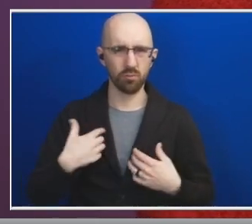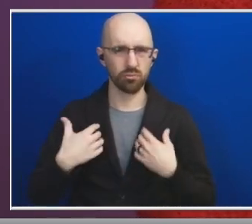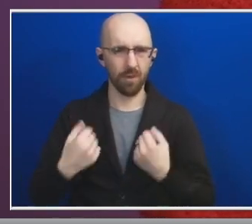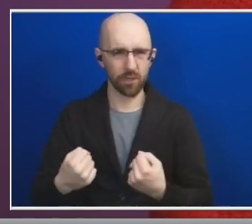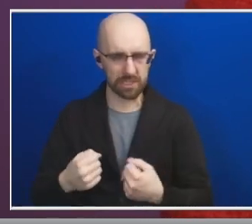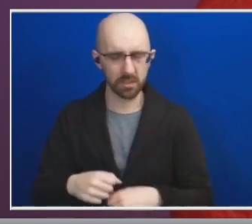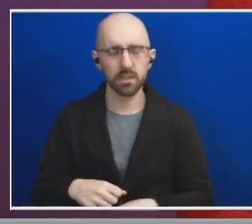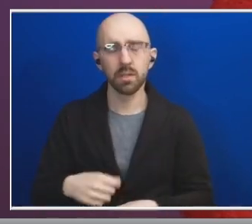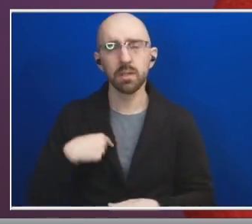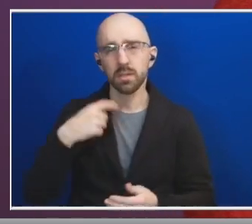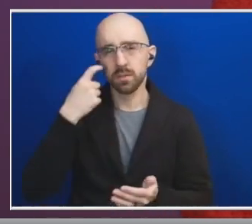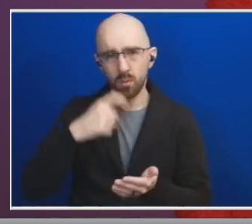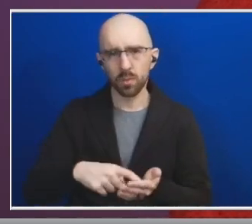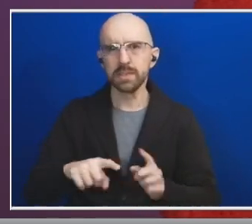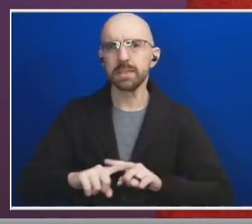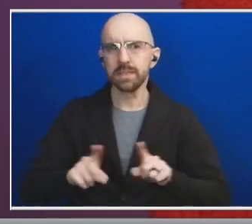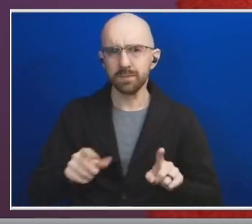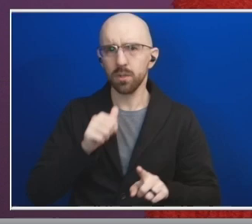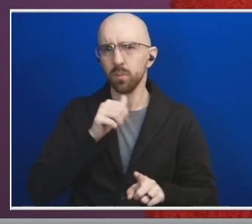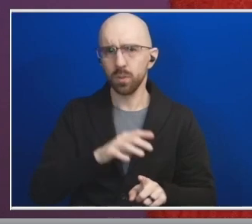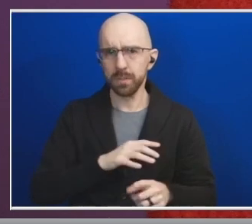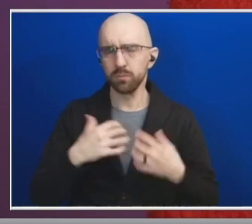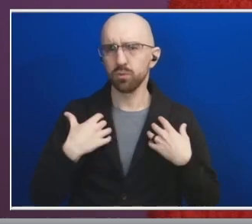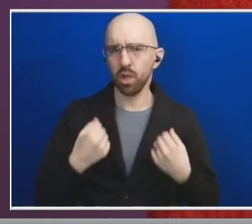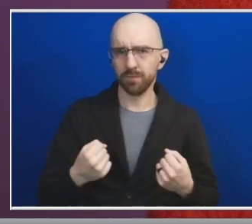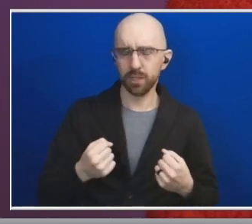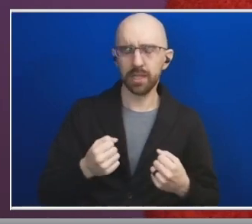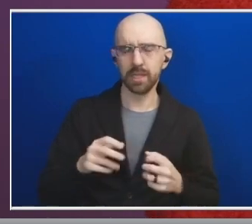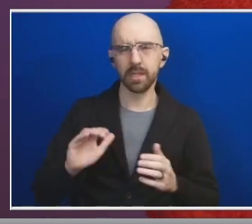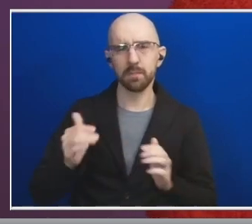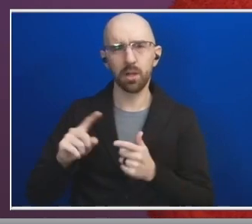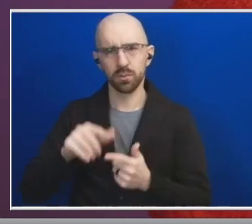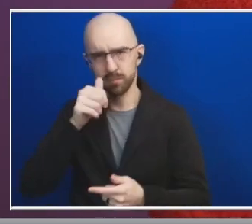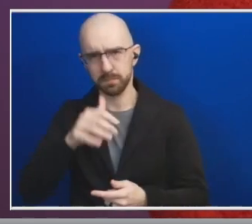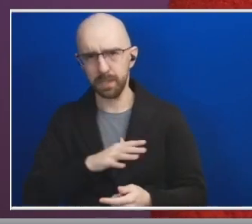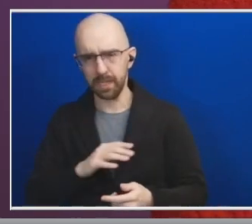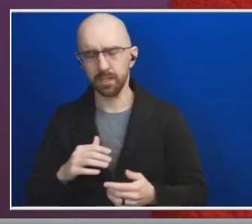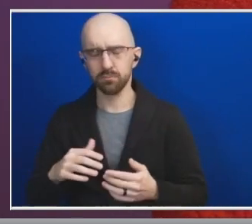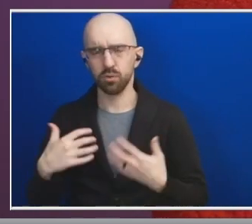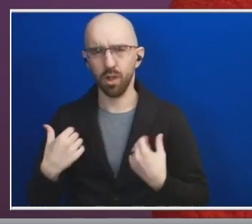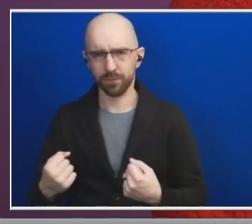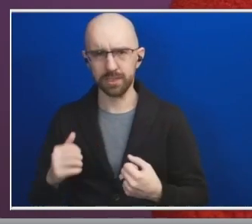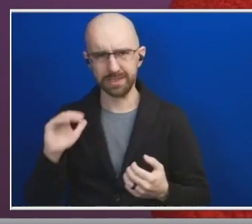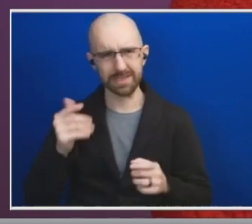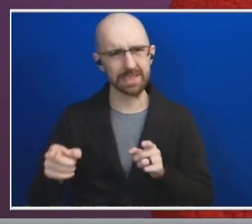difference in women's recovery versus men's. There definitely seemed to be a,